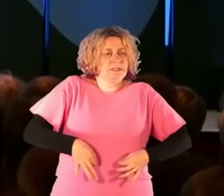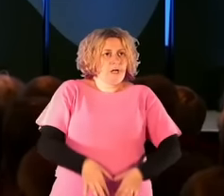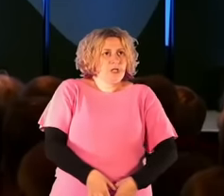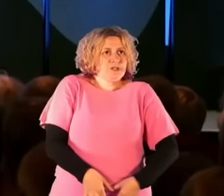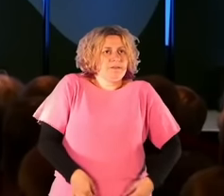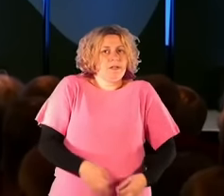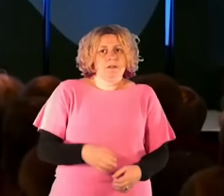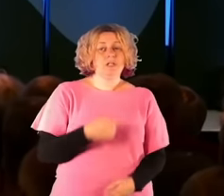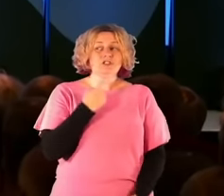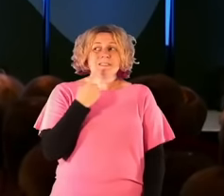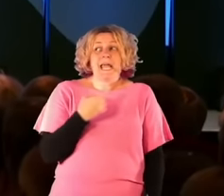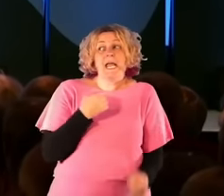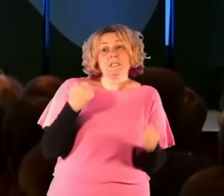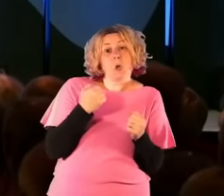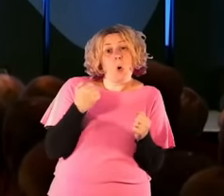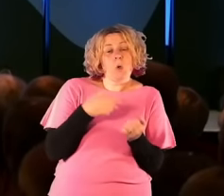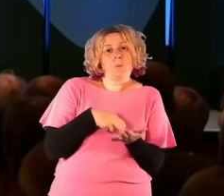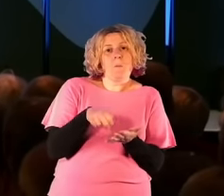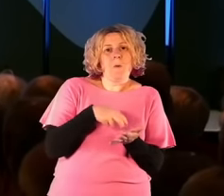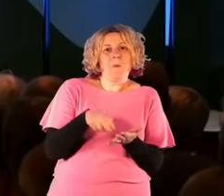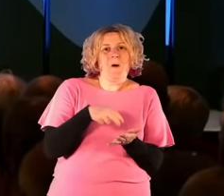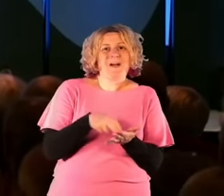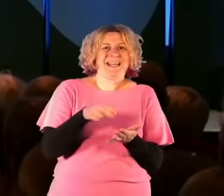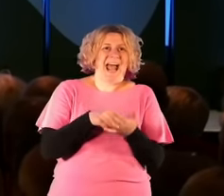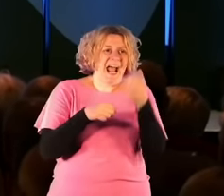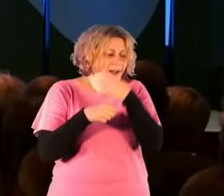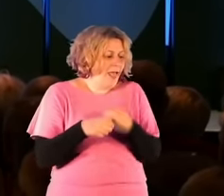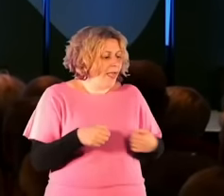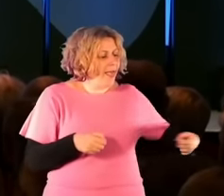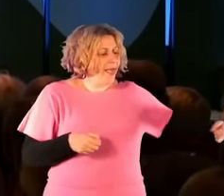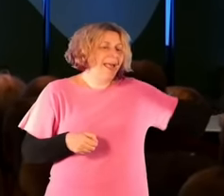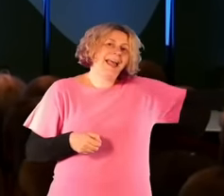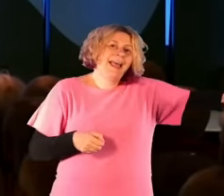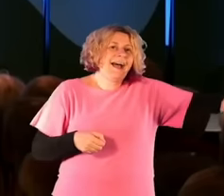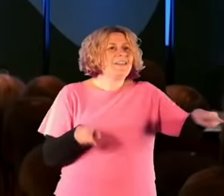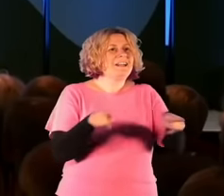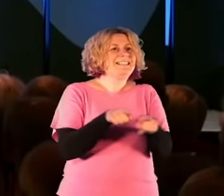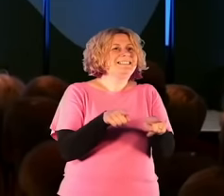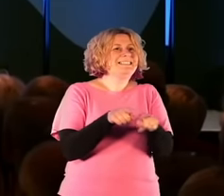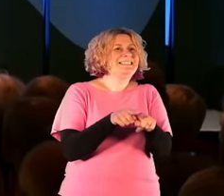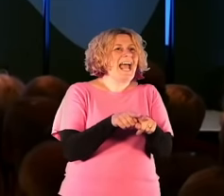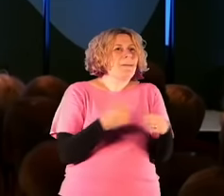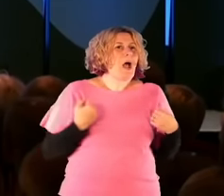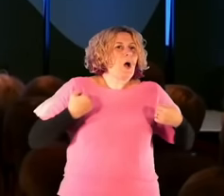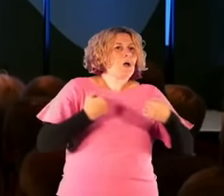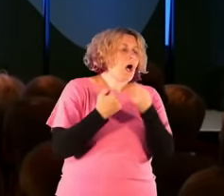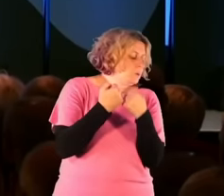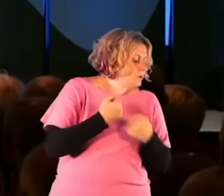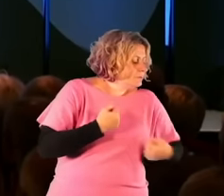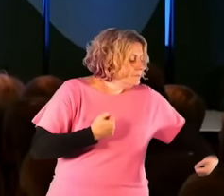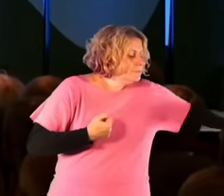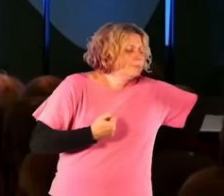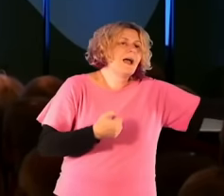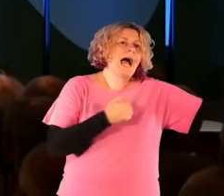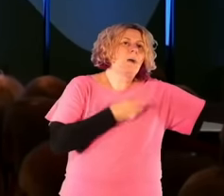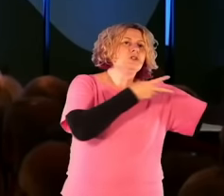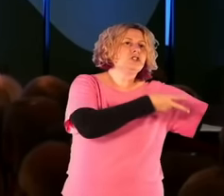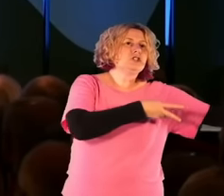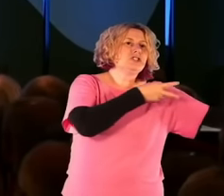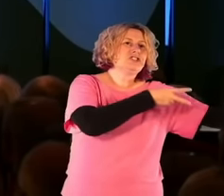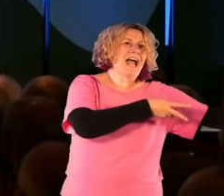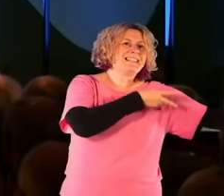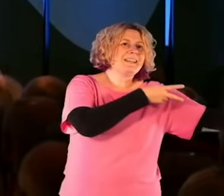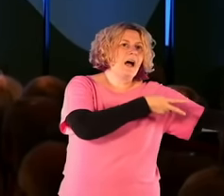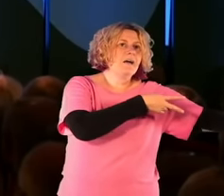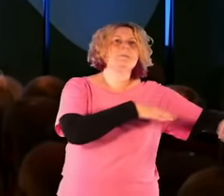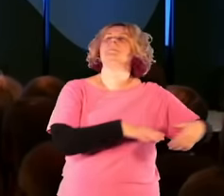under your duffel coat? And so I'd lift up my arm, and she'd put her hand around me, and she would come under the shelter of my duffel coat. What